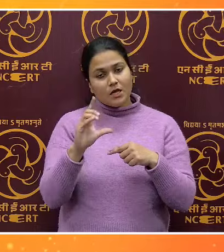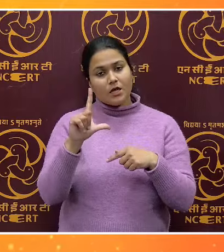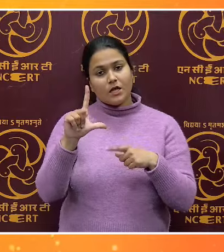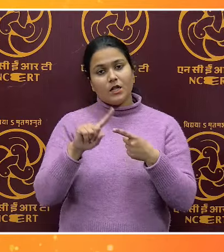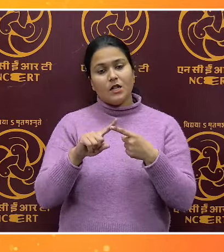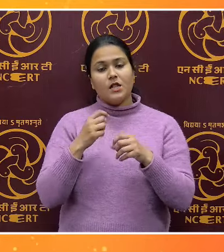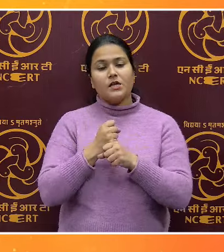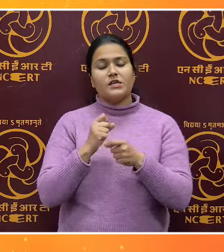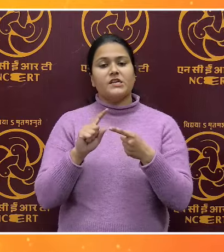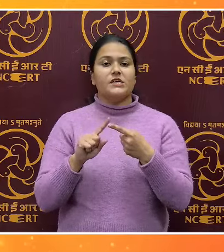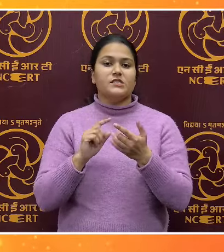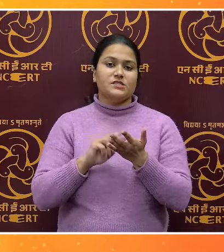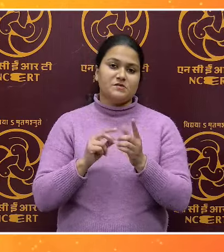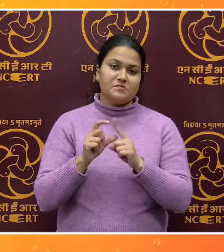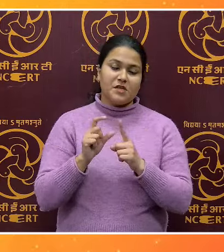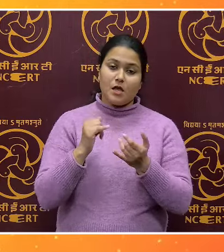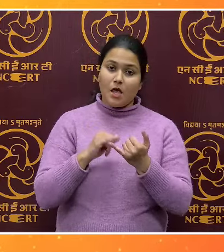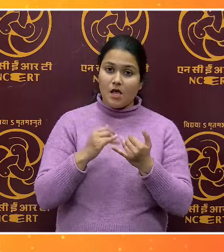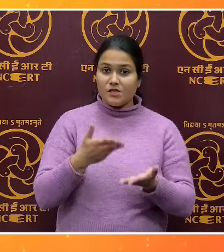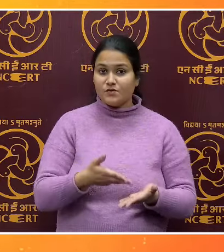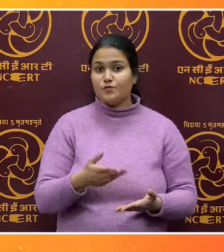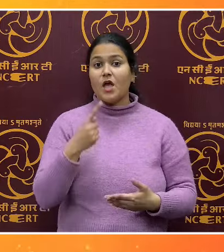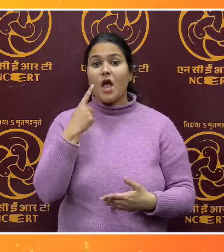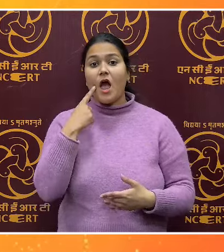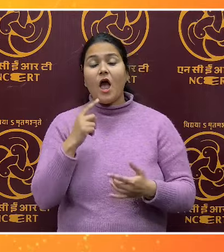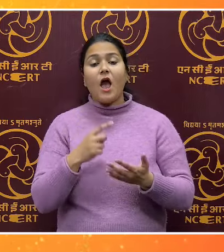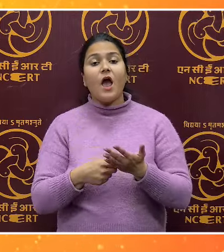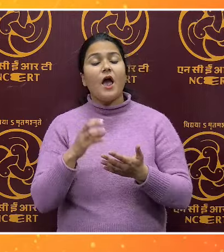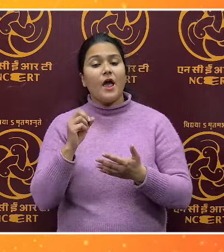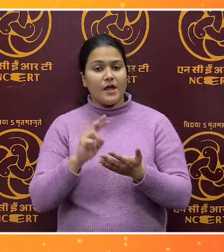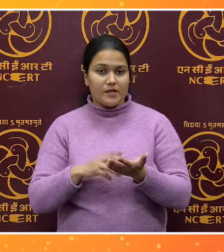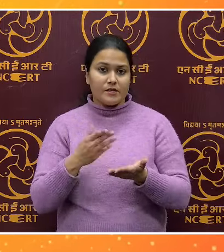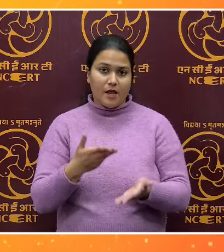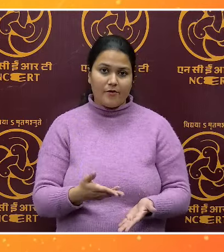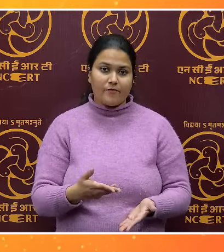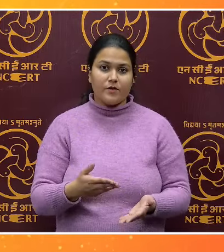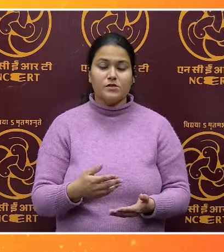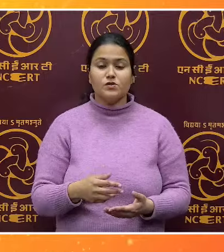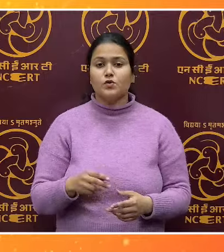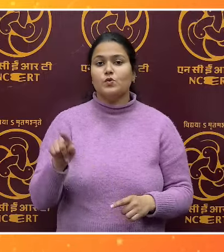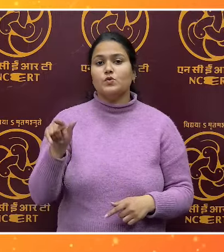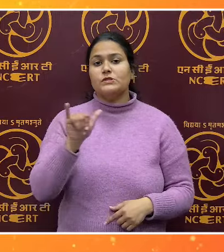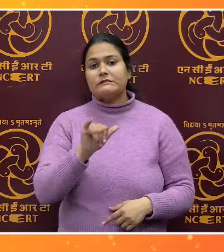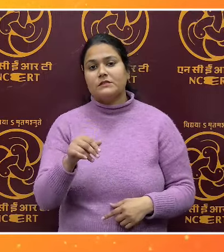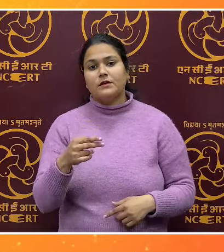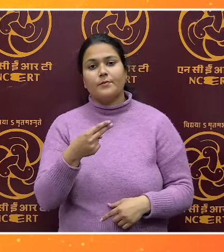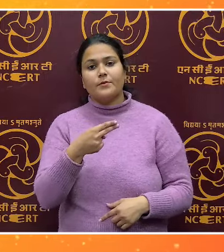it having ion. So, it will also called chelate ion.